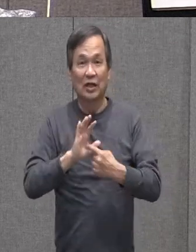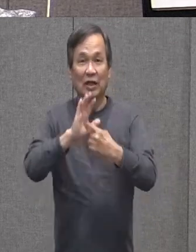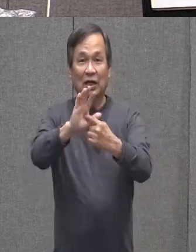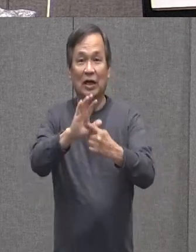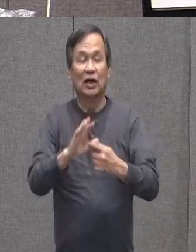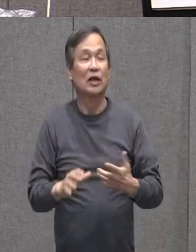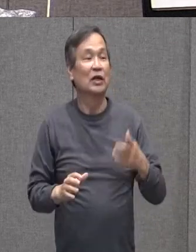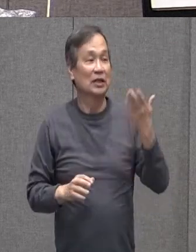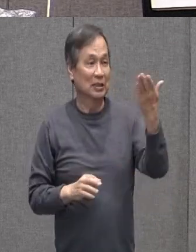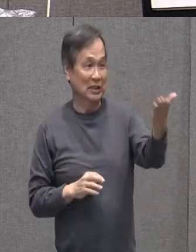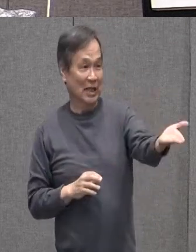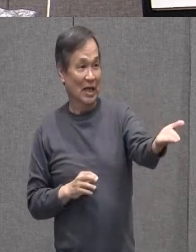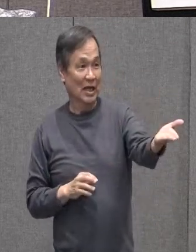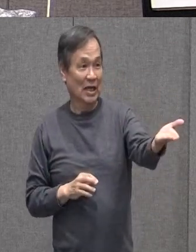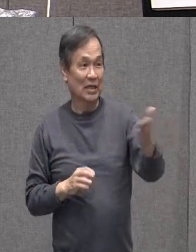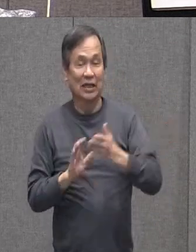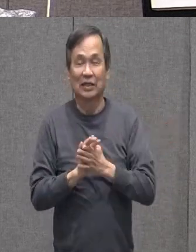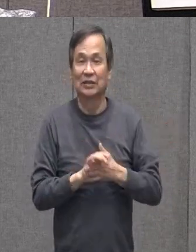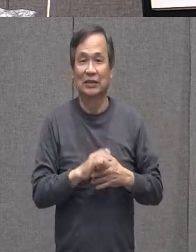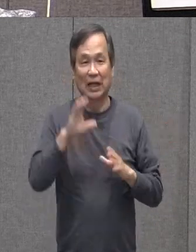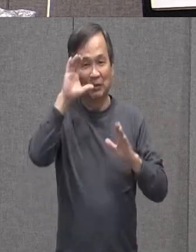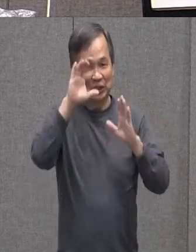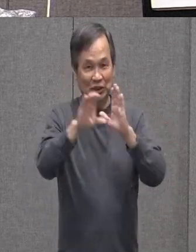So please, if you could take a look at Spot.